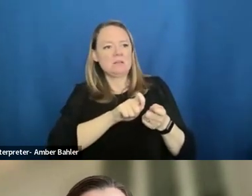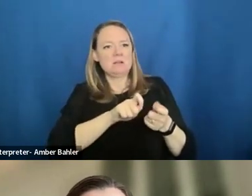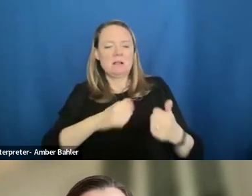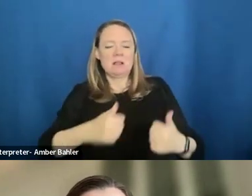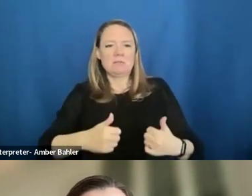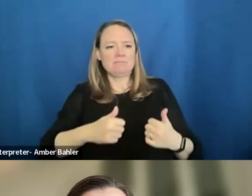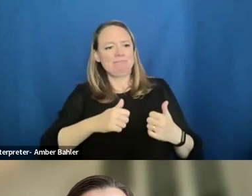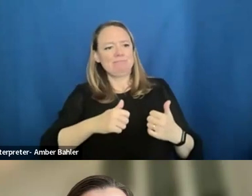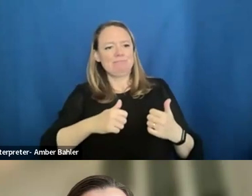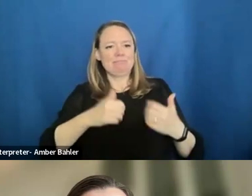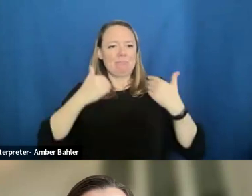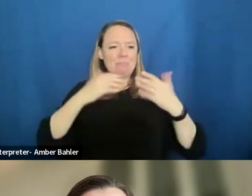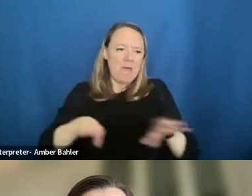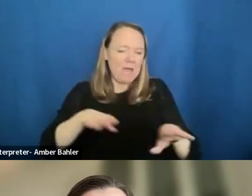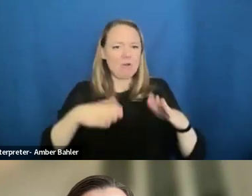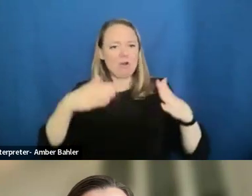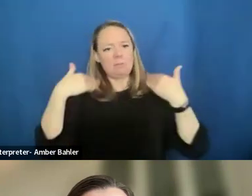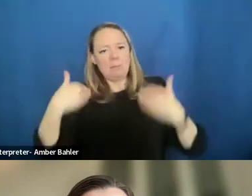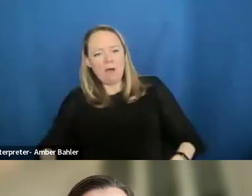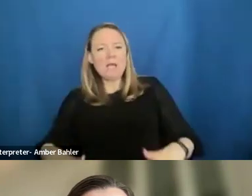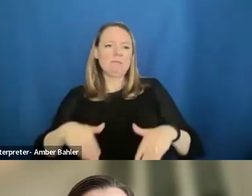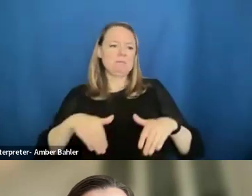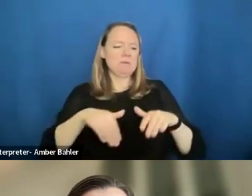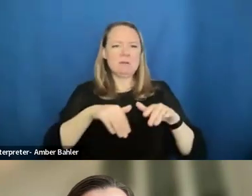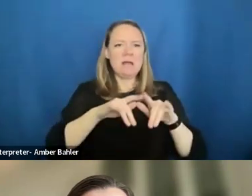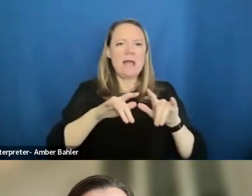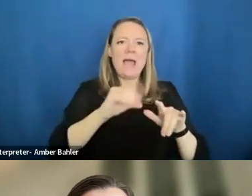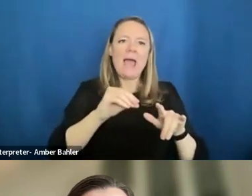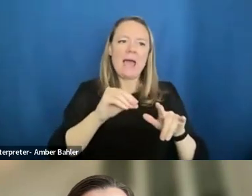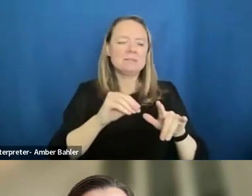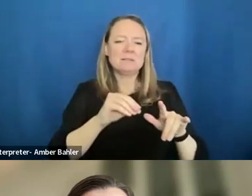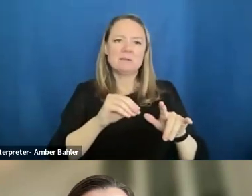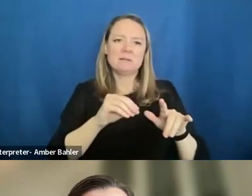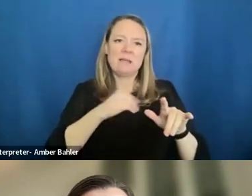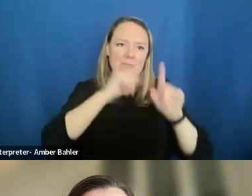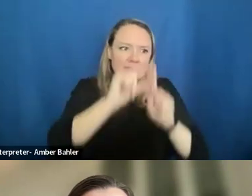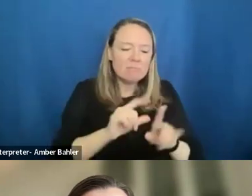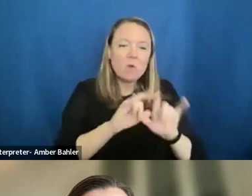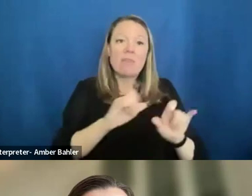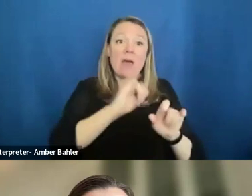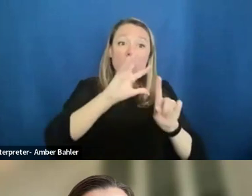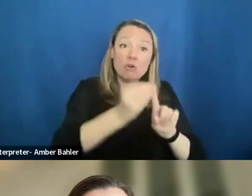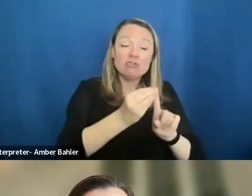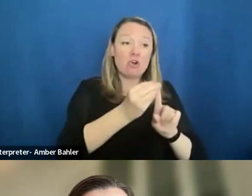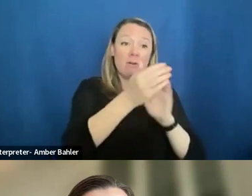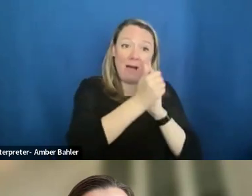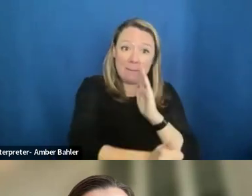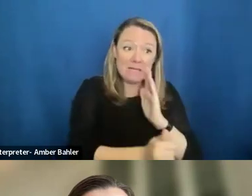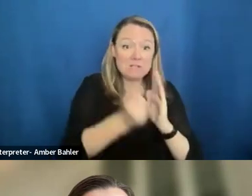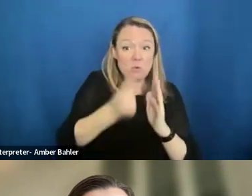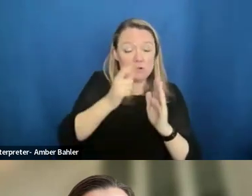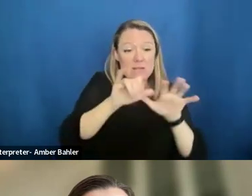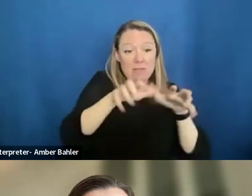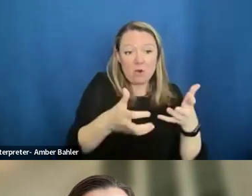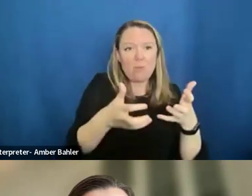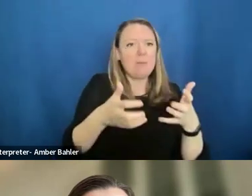mental health population. And just that kind of cultural competency, if you will, to understand this population is absent from most of our